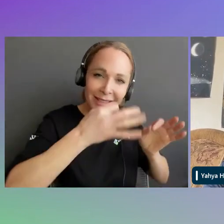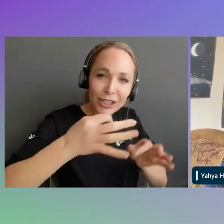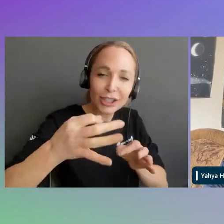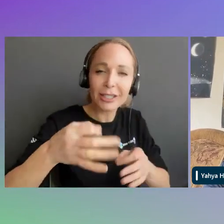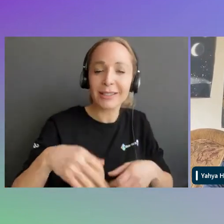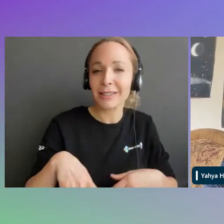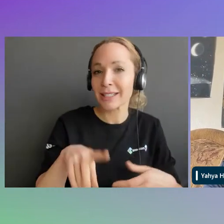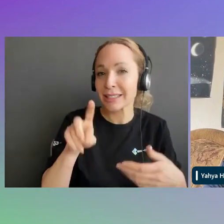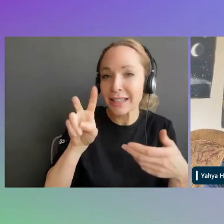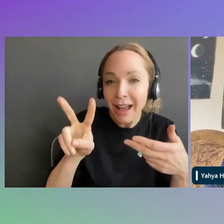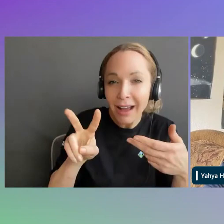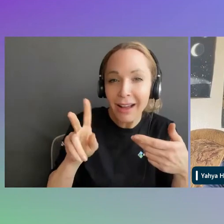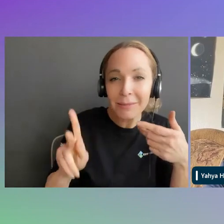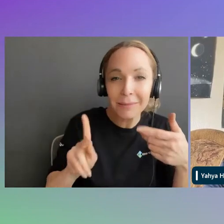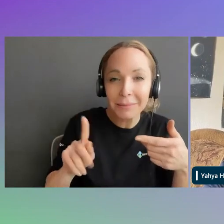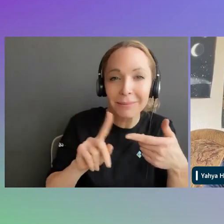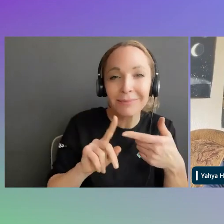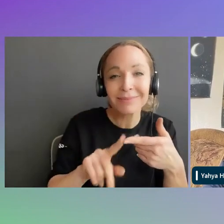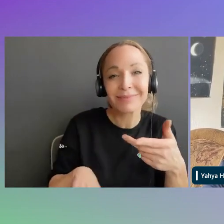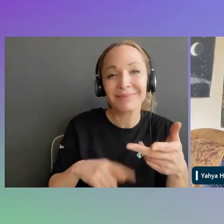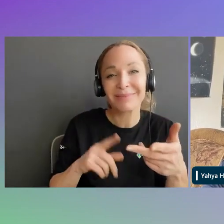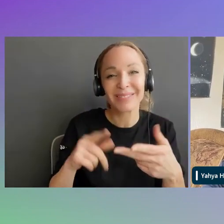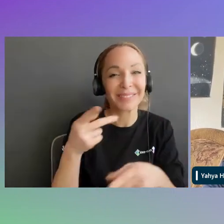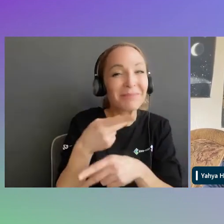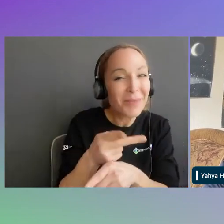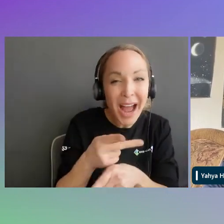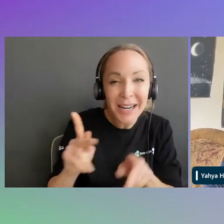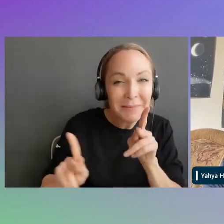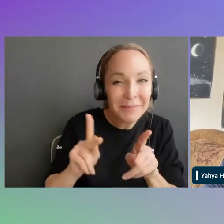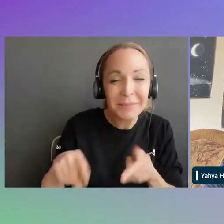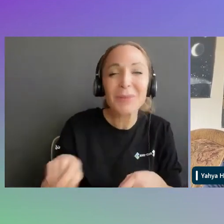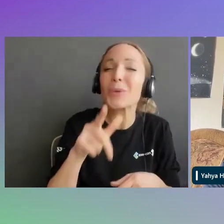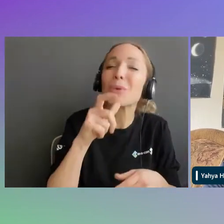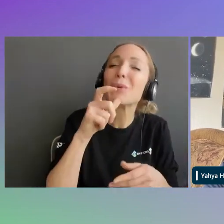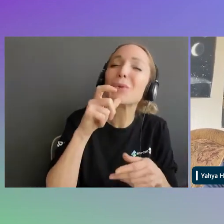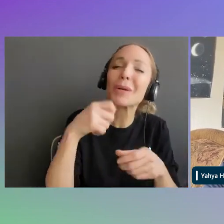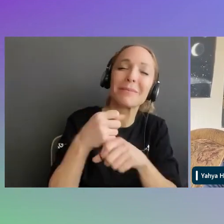folks? If you could talk a little bit about that.